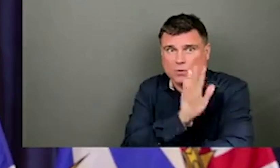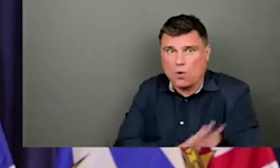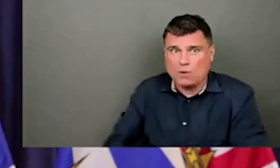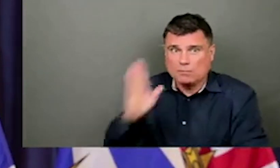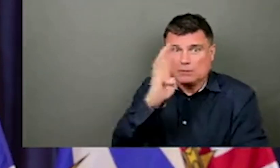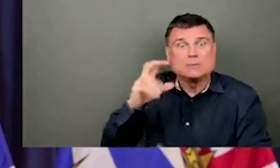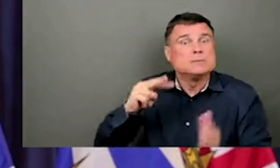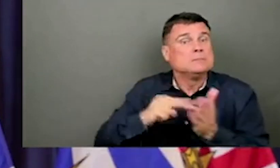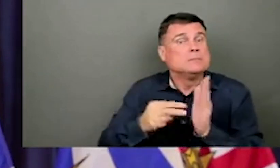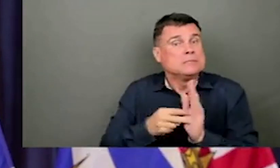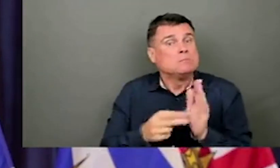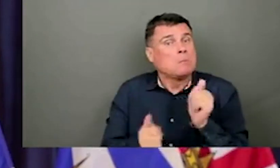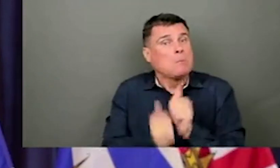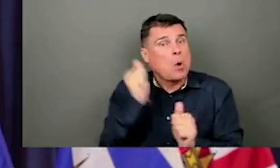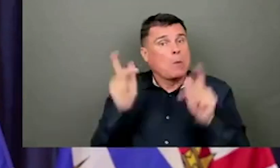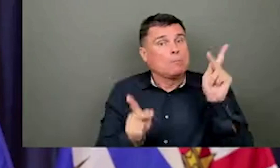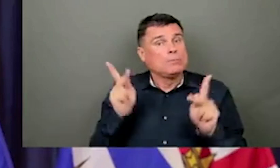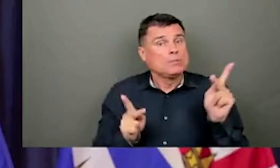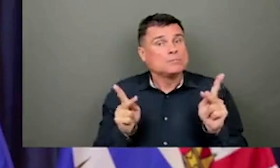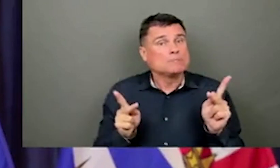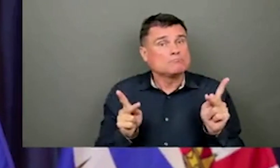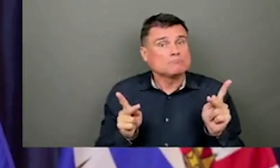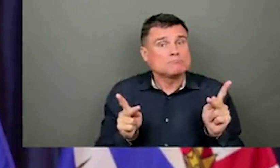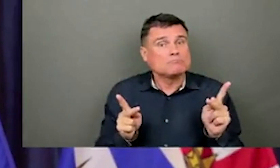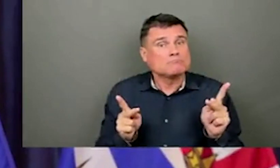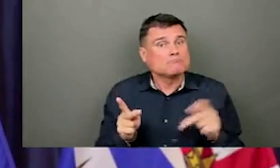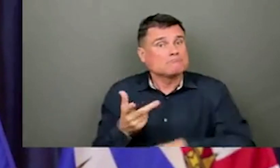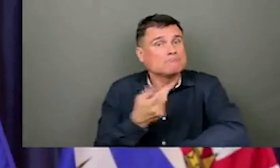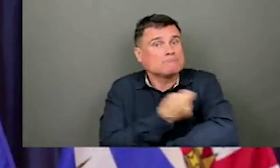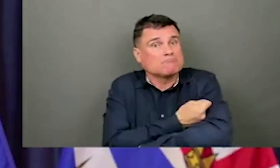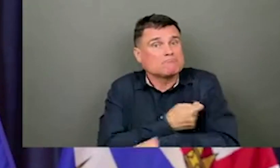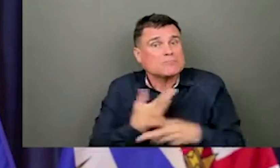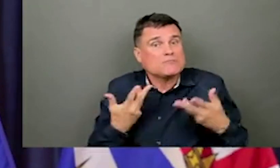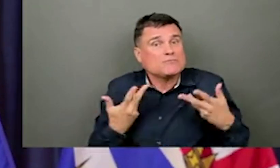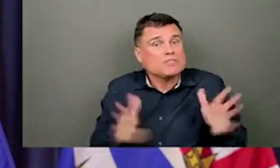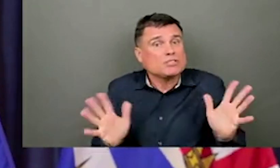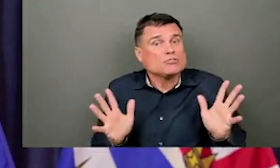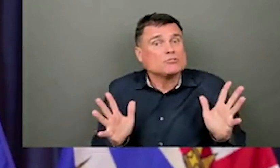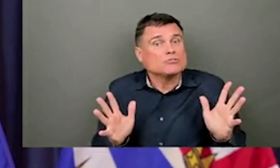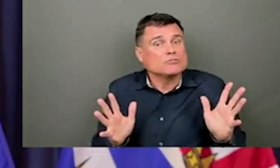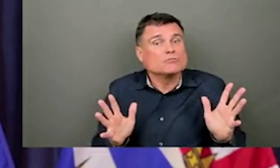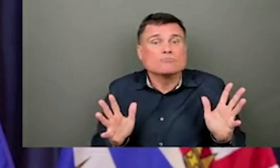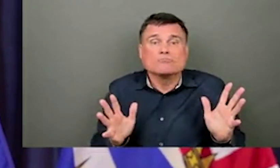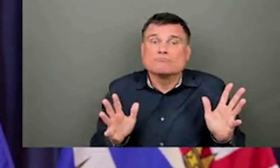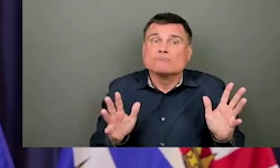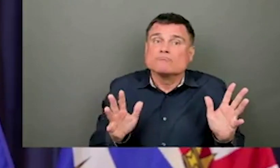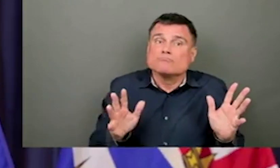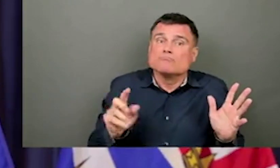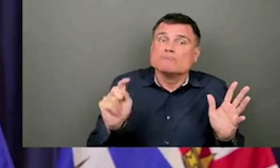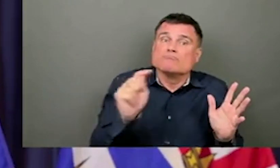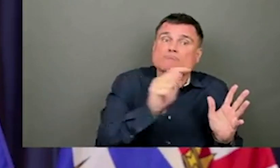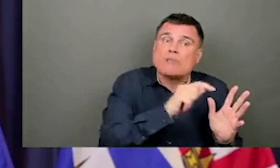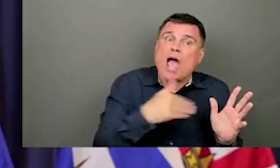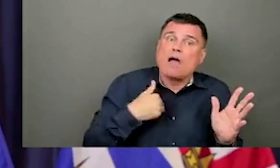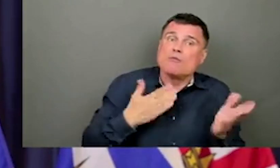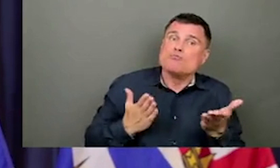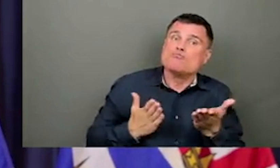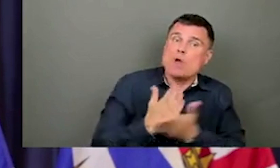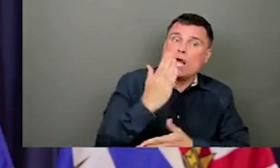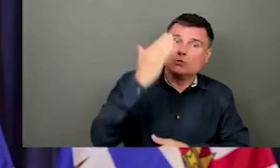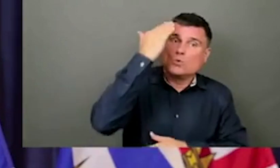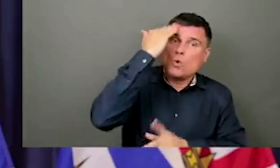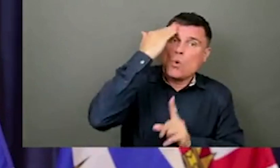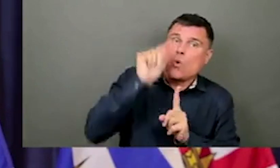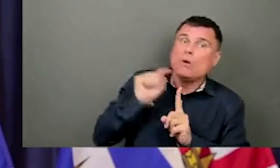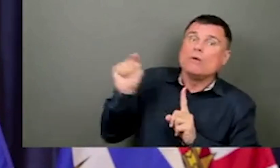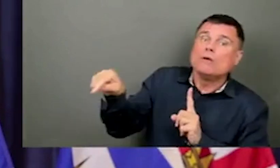that majority wants to know that people that they are interacting with have taken the same steps to protect themselves and their loved ones and their